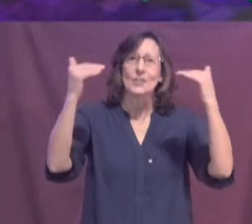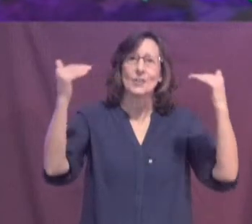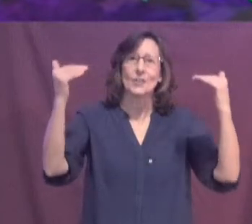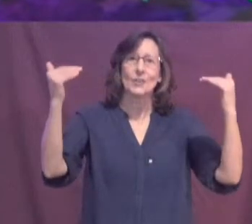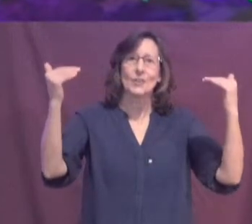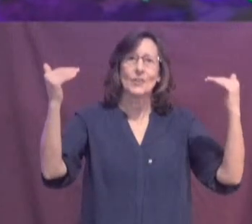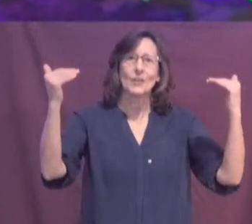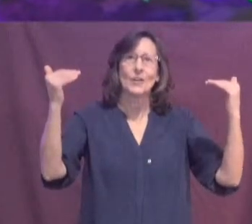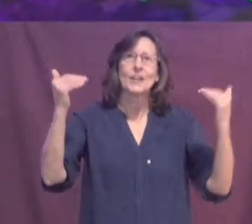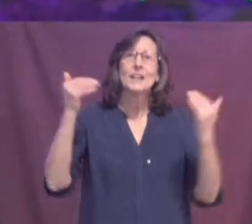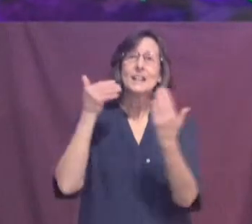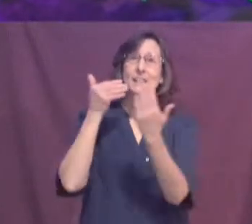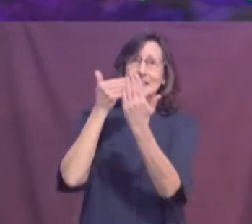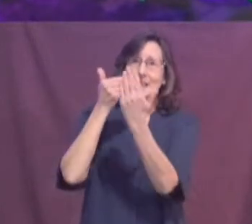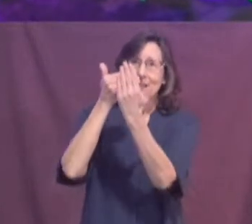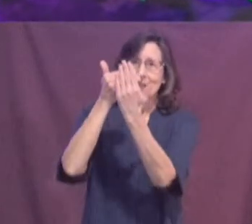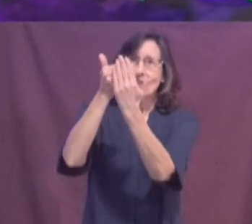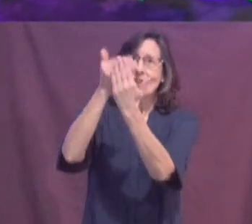river.